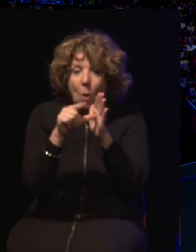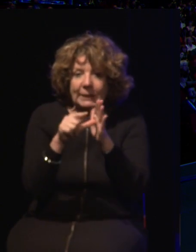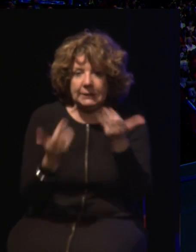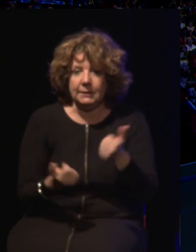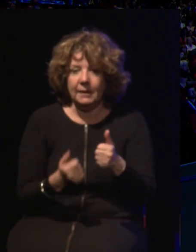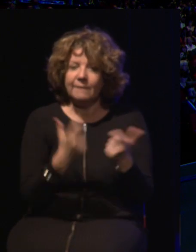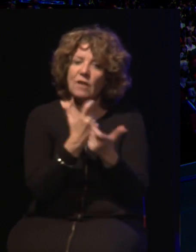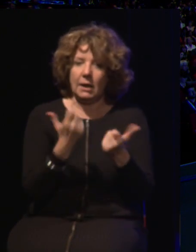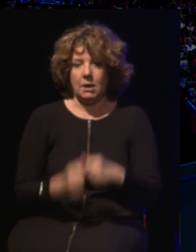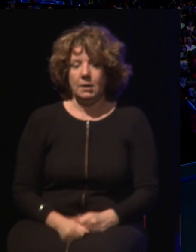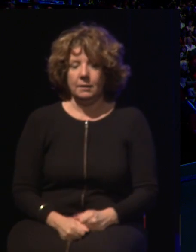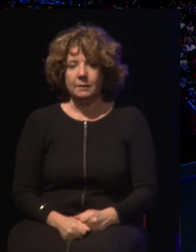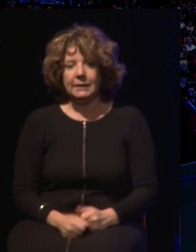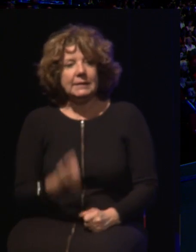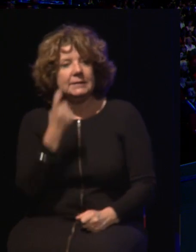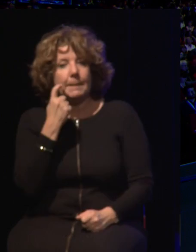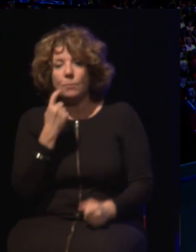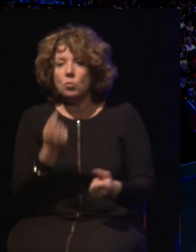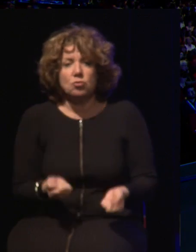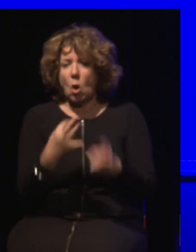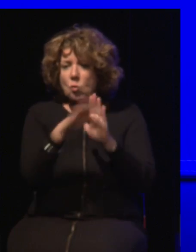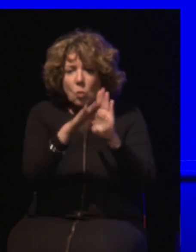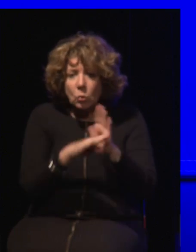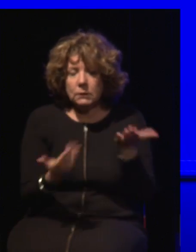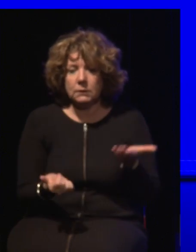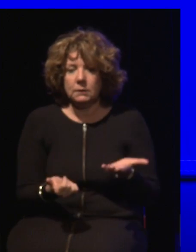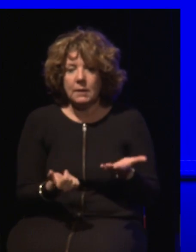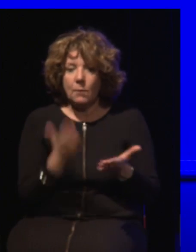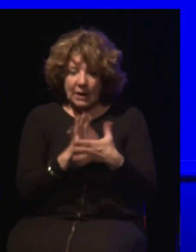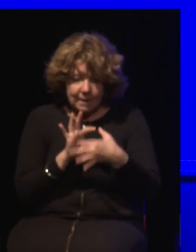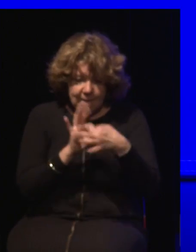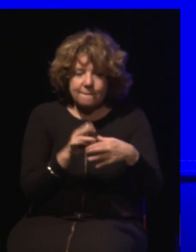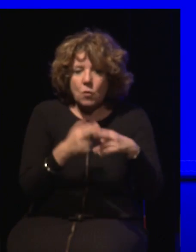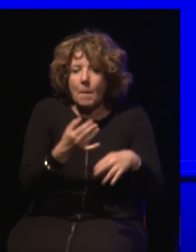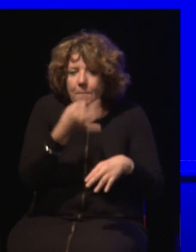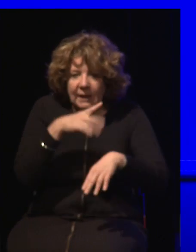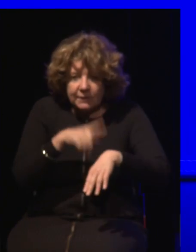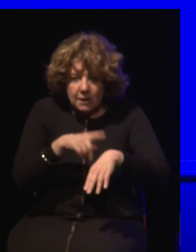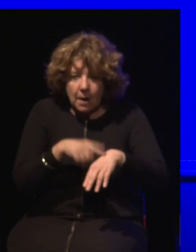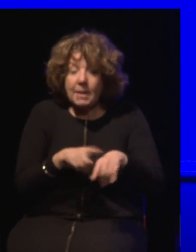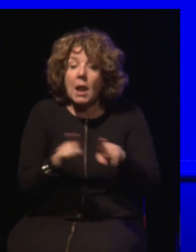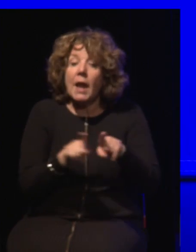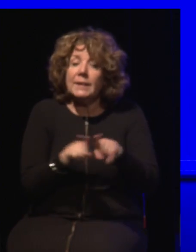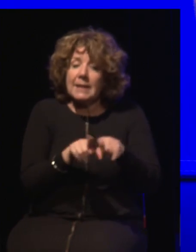rules, and it engages for a short amount of time. The piano stairs is a great example of this order.